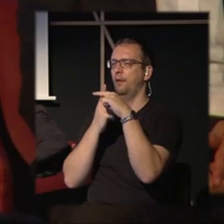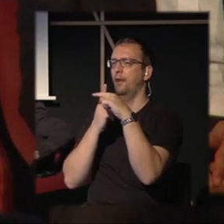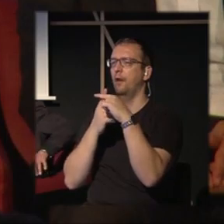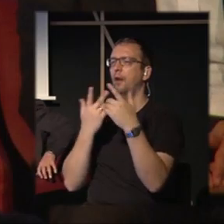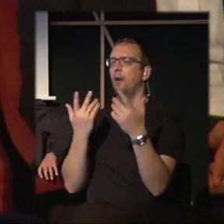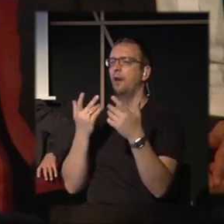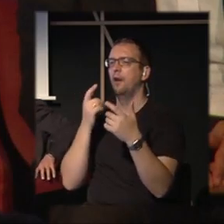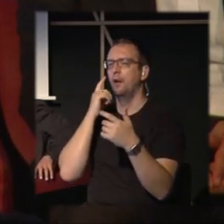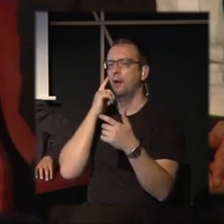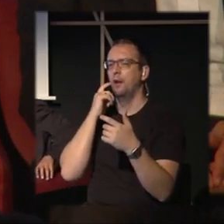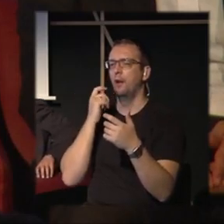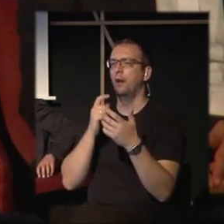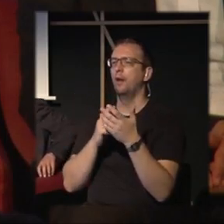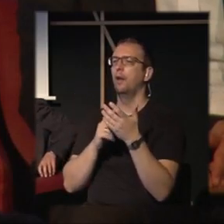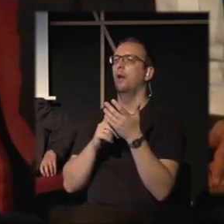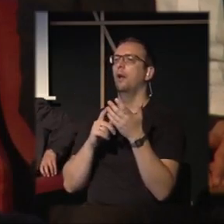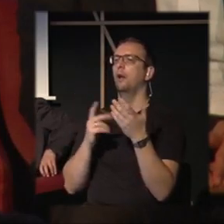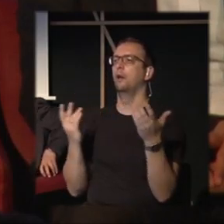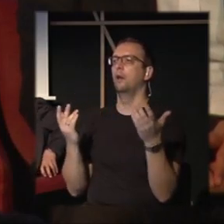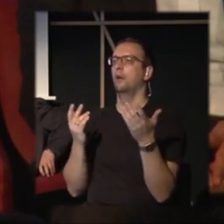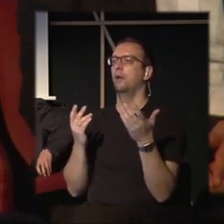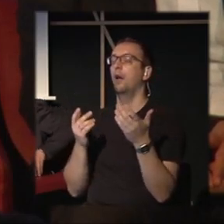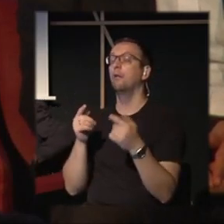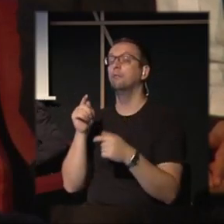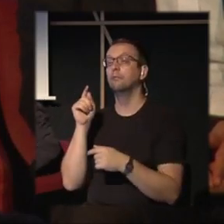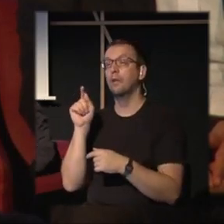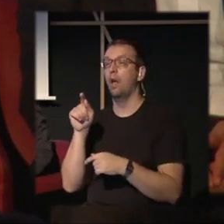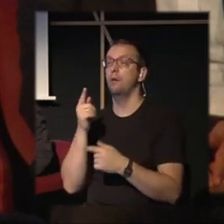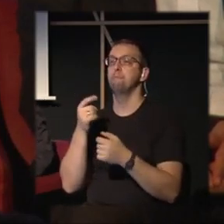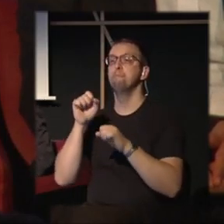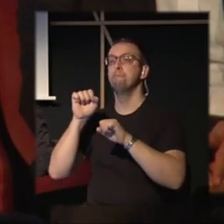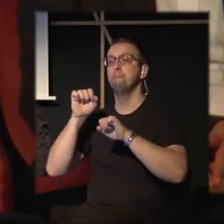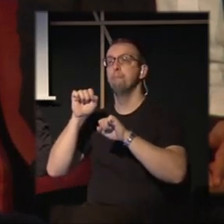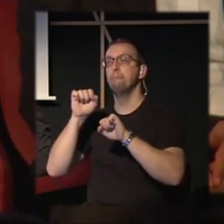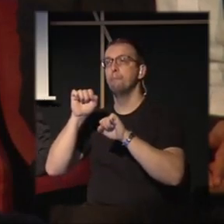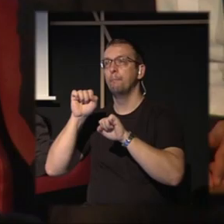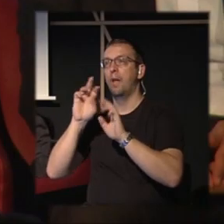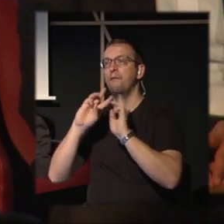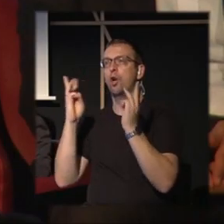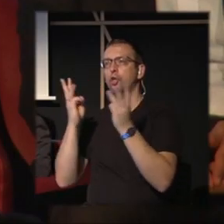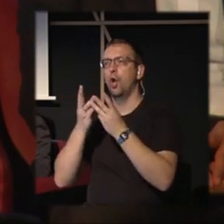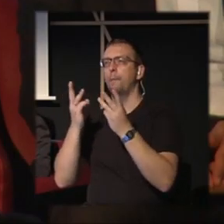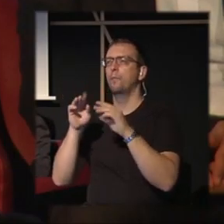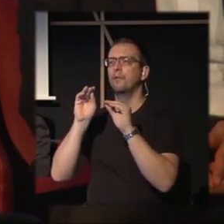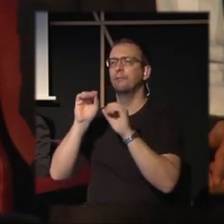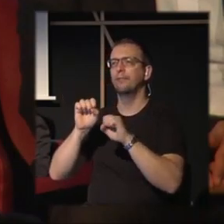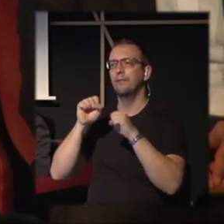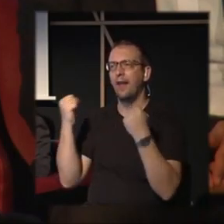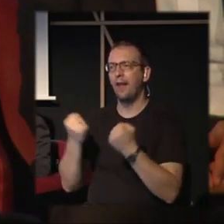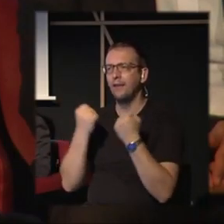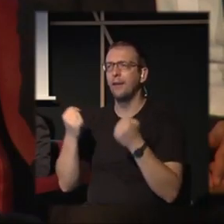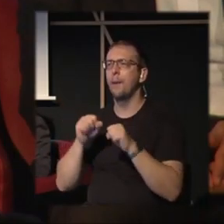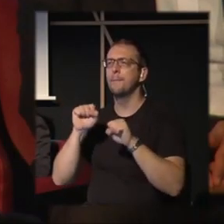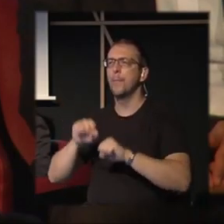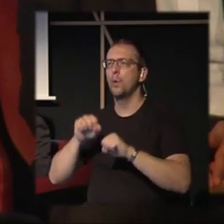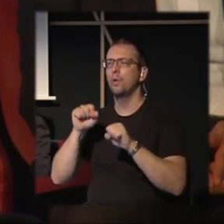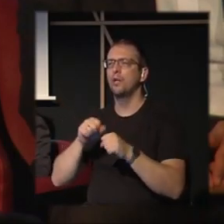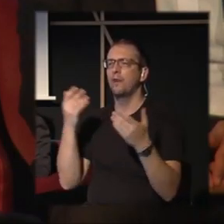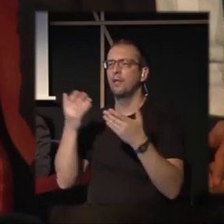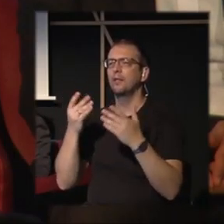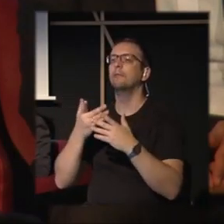European experience. Secondly, we provided DAO trainings in the beginning of this